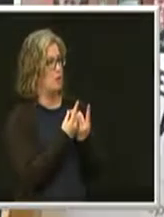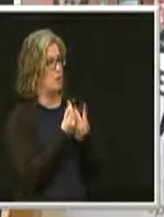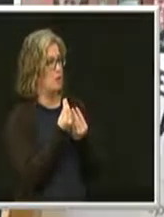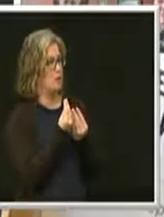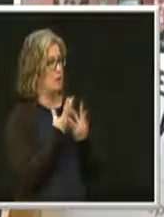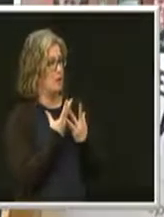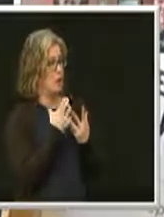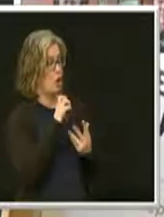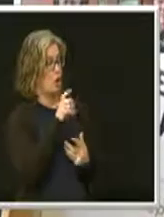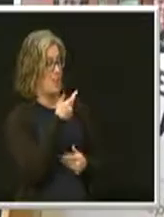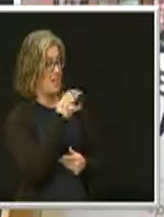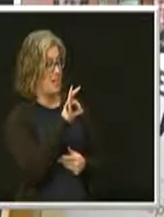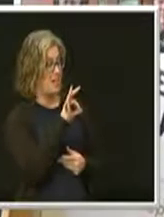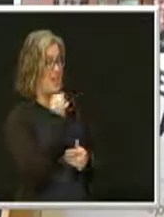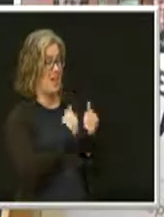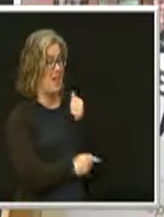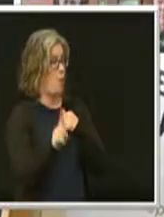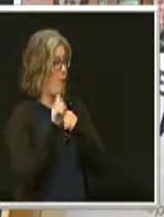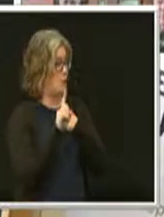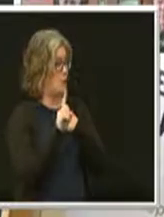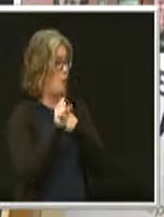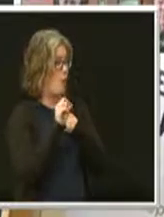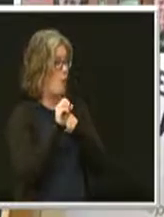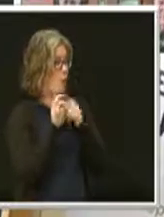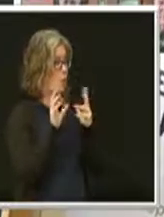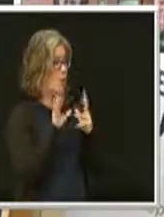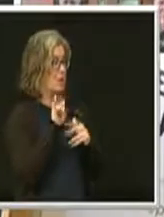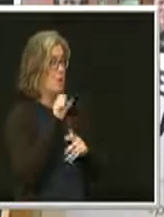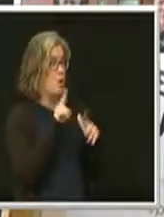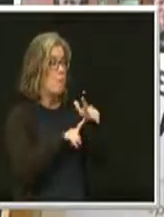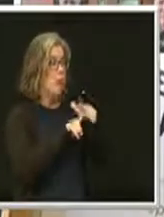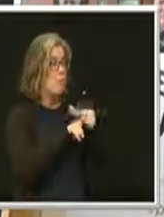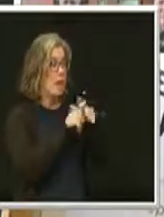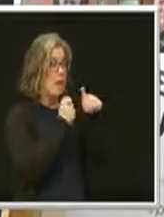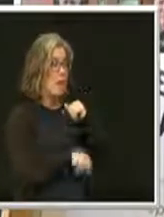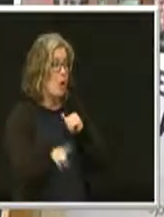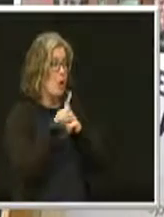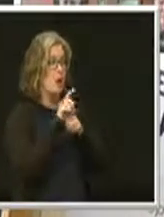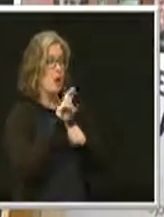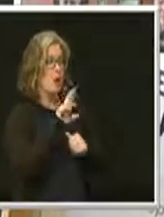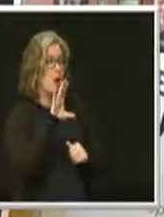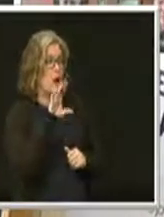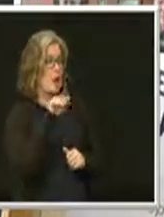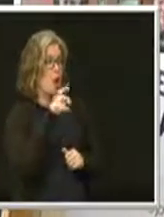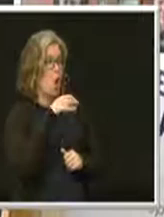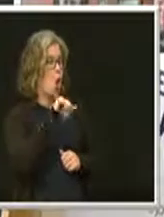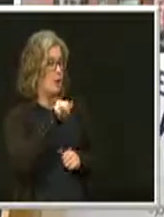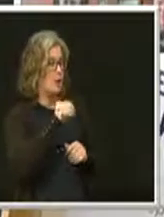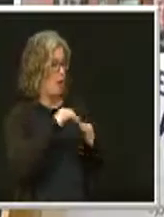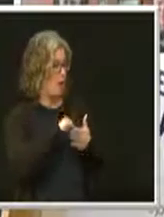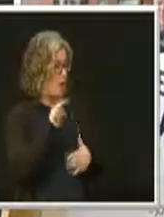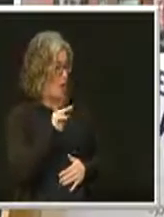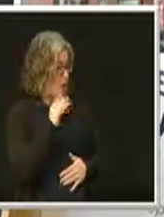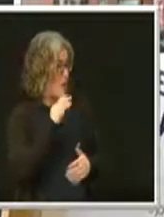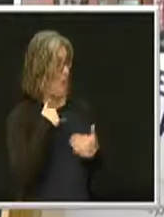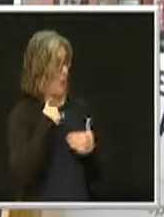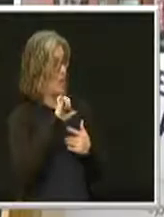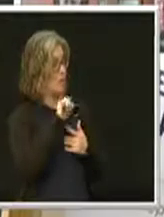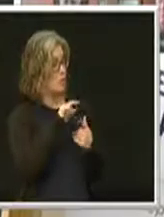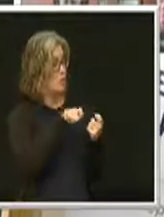that COVID-19 is everywhere, and so cases are popping up everywhere. Dr. Cloya came on Monday to explain that when we have a case with a